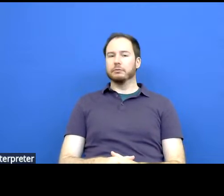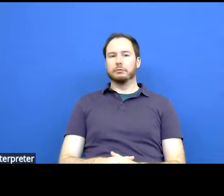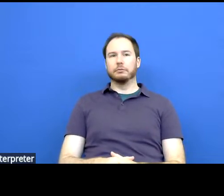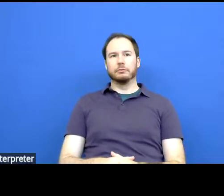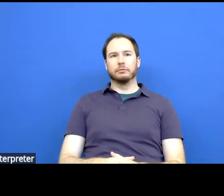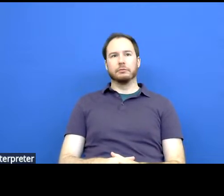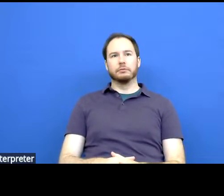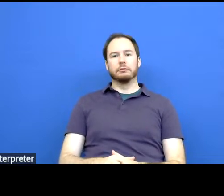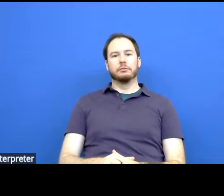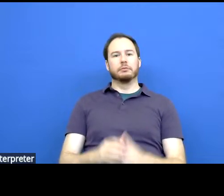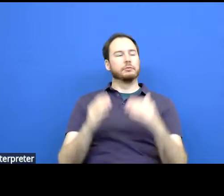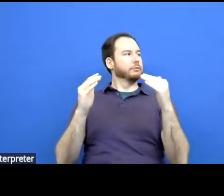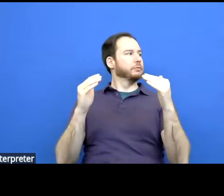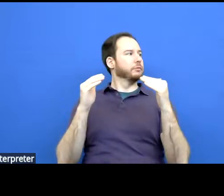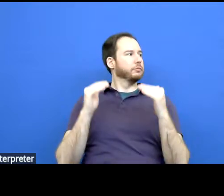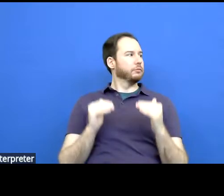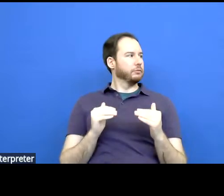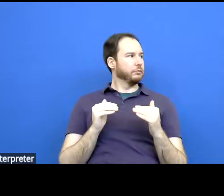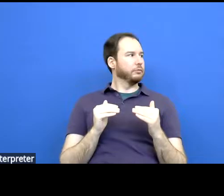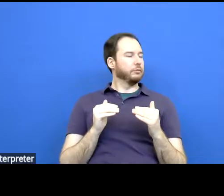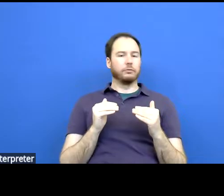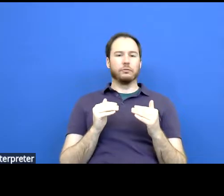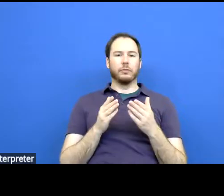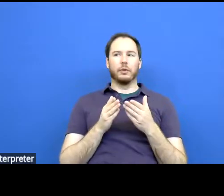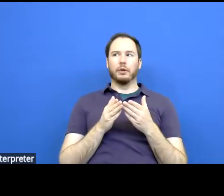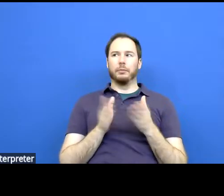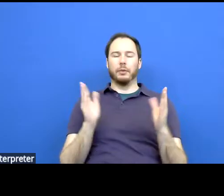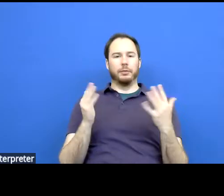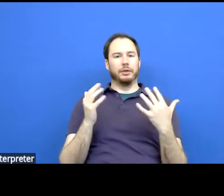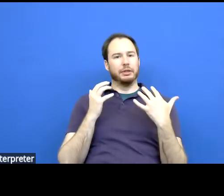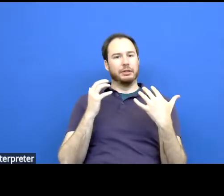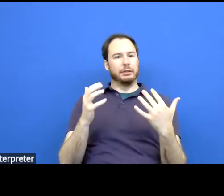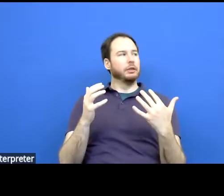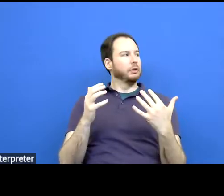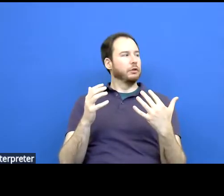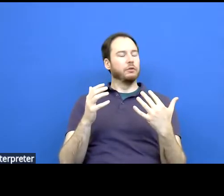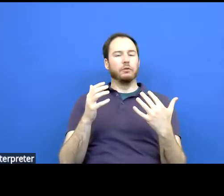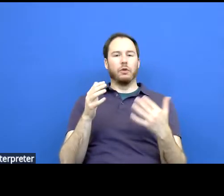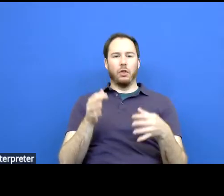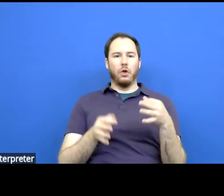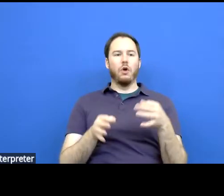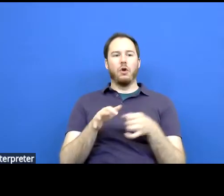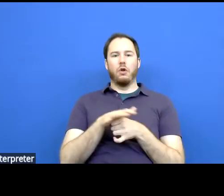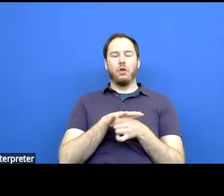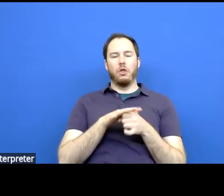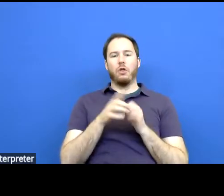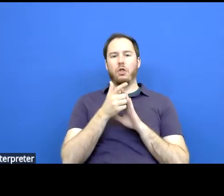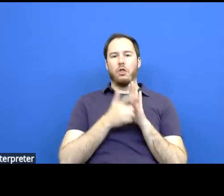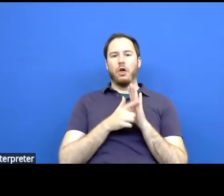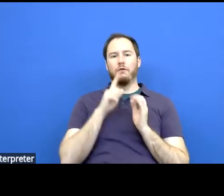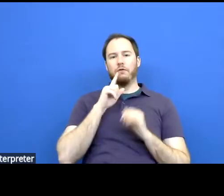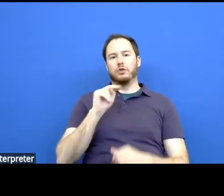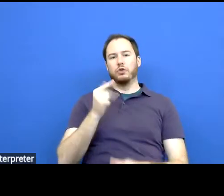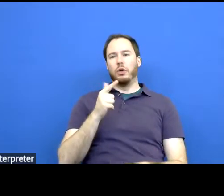Next up, we have a public hearing for a proposed local law to amend the zoning codes.